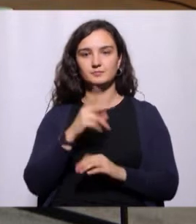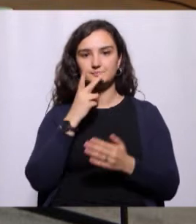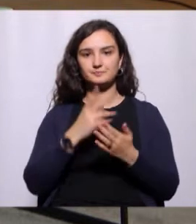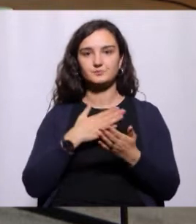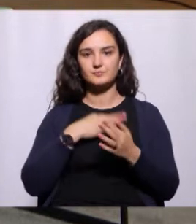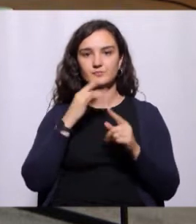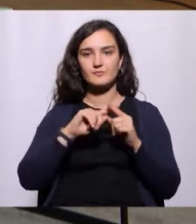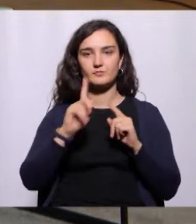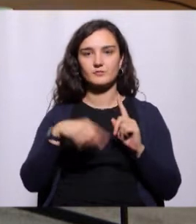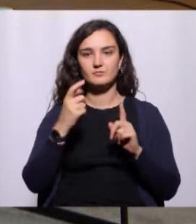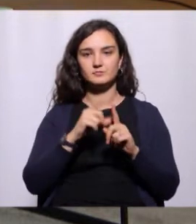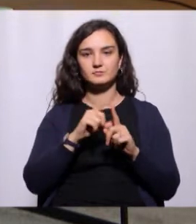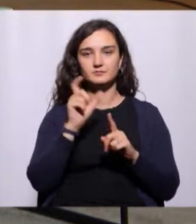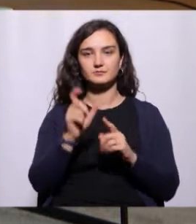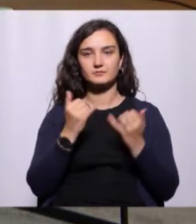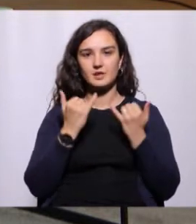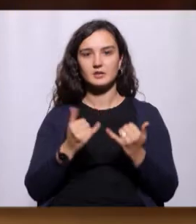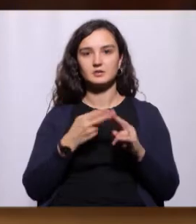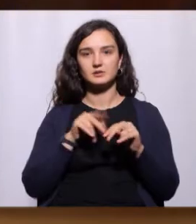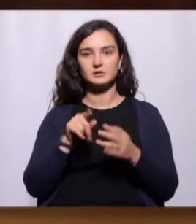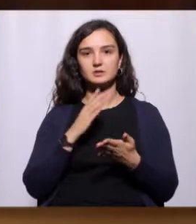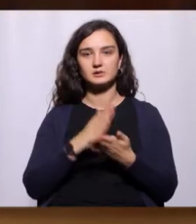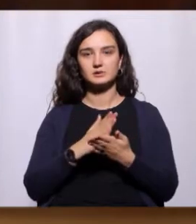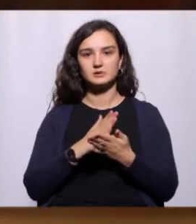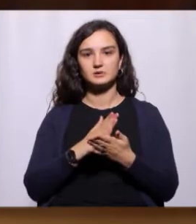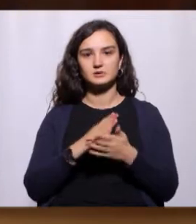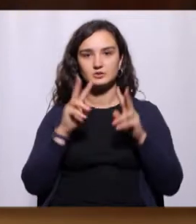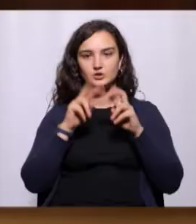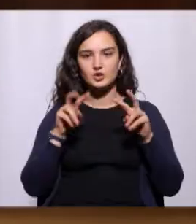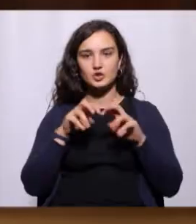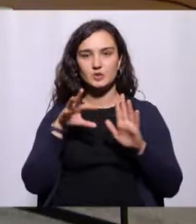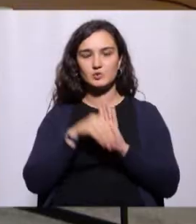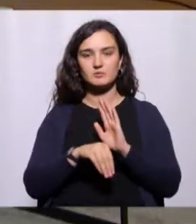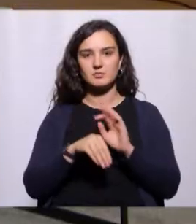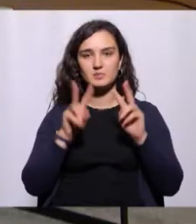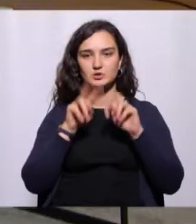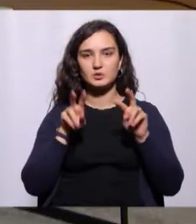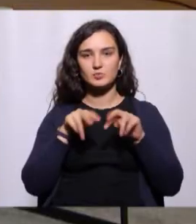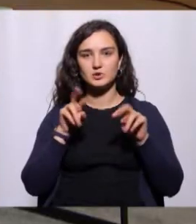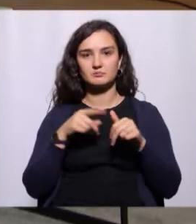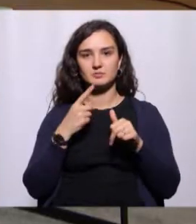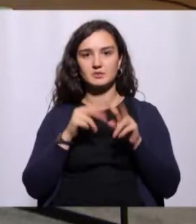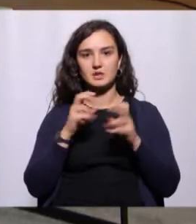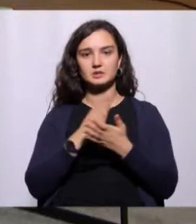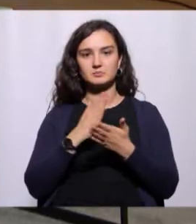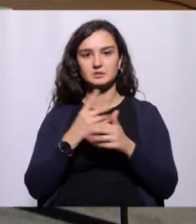at our next word now, which is check in. Check